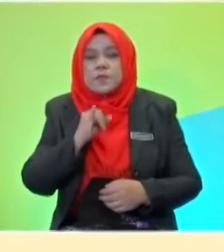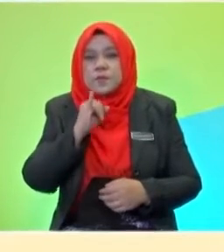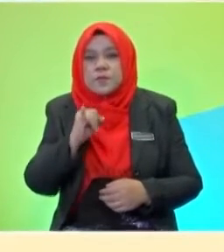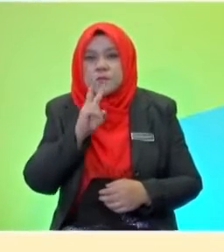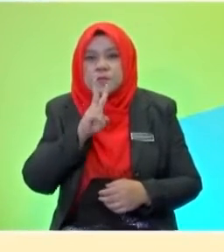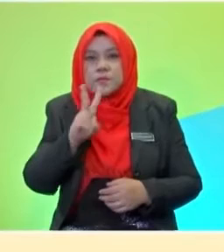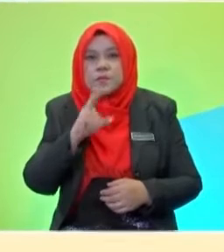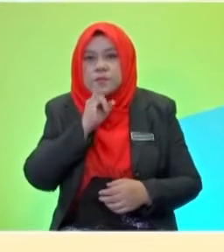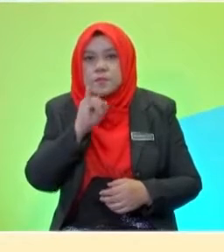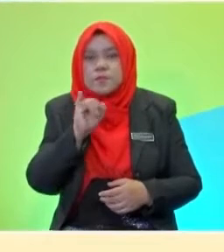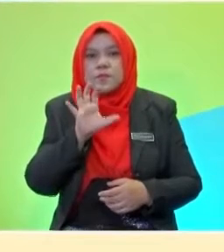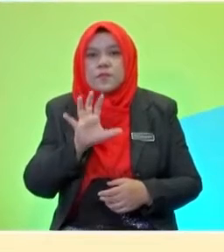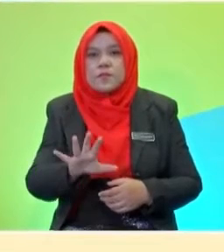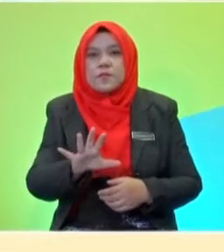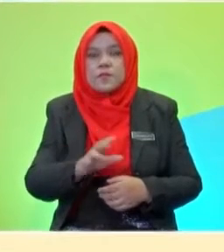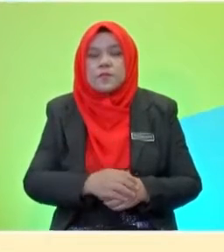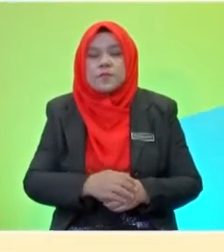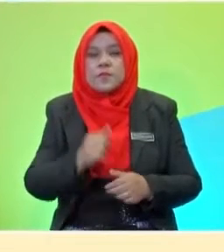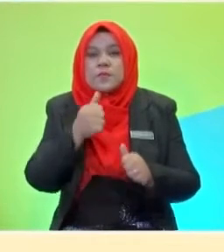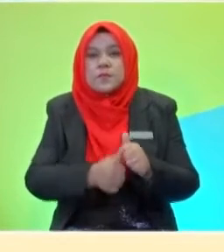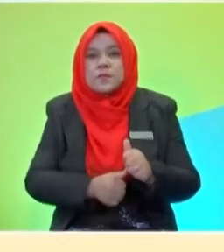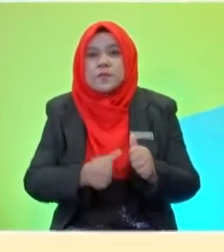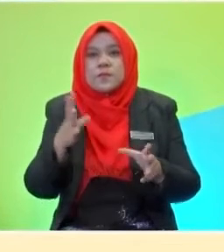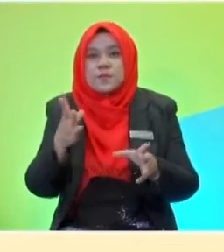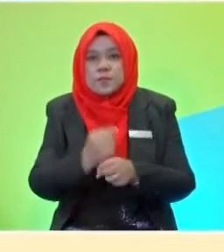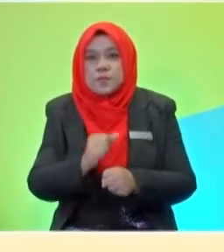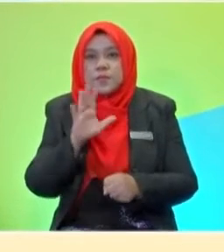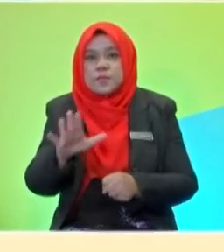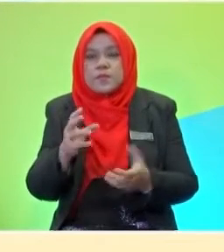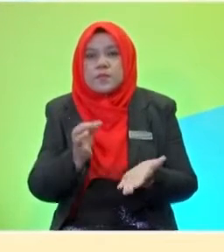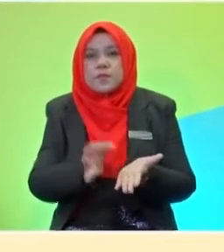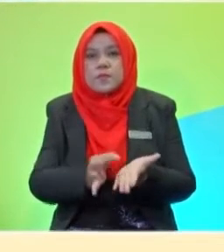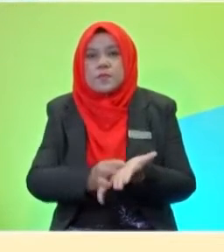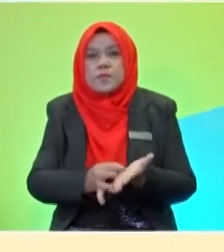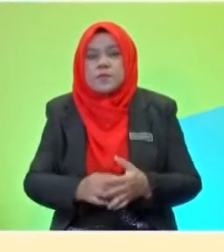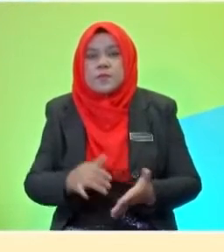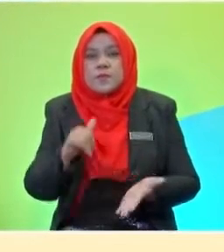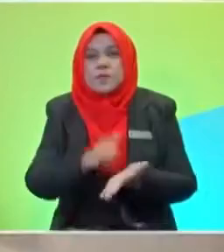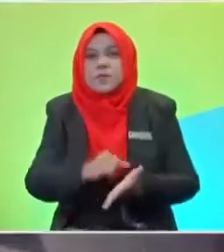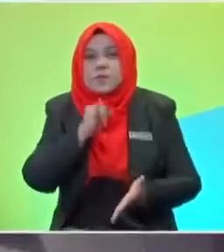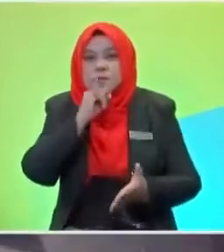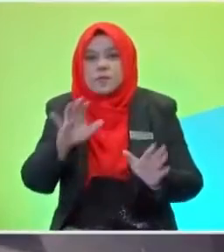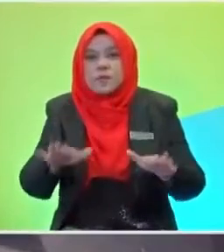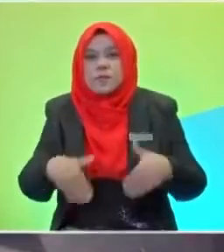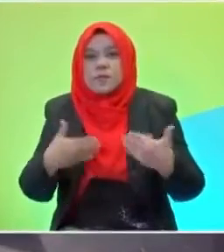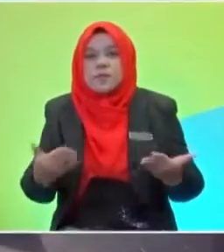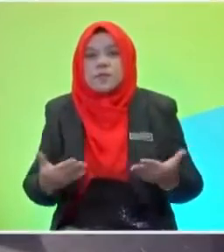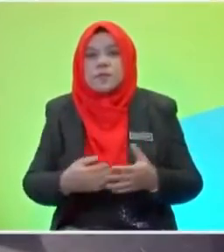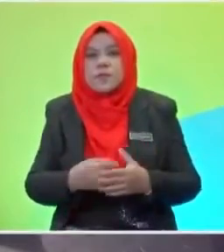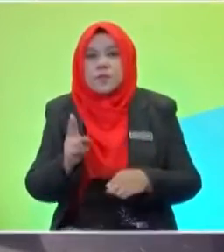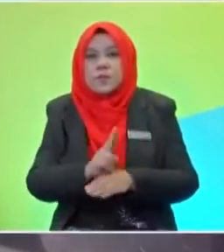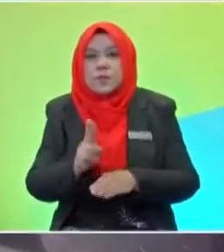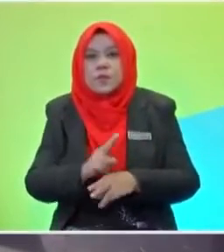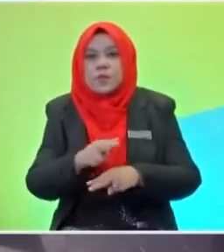the V is 5. Each of them will get 5 marbles. Okay. So this is how in real life situation we will use